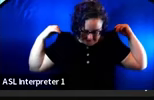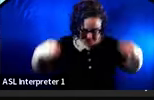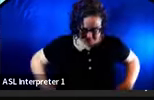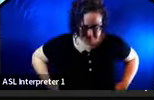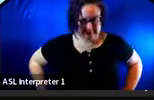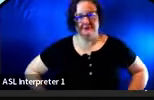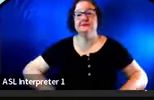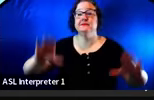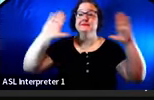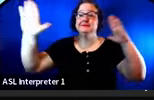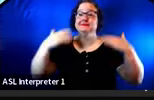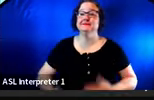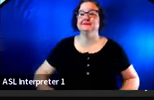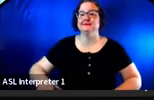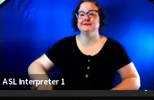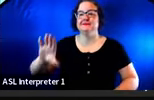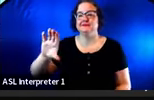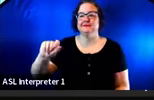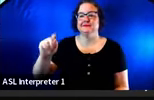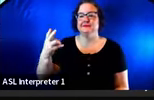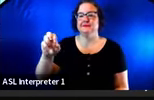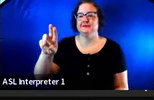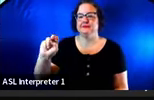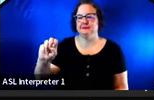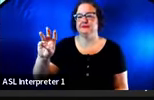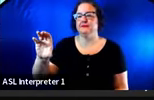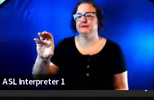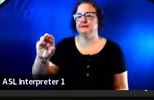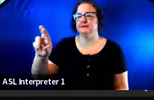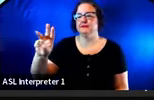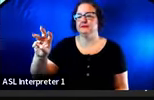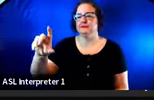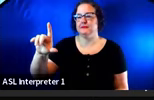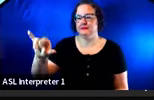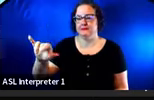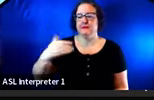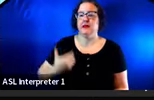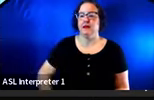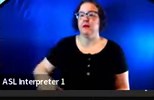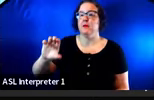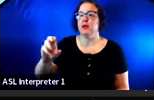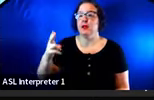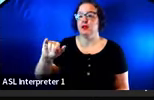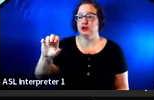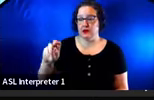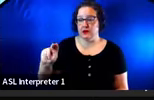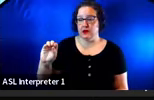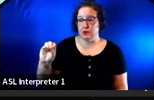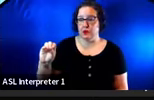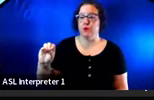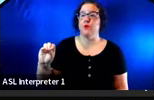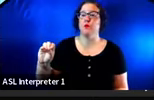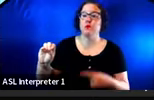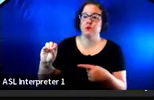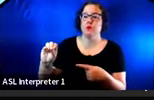Hello, my name is Catherine Crowley. I am a Chicanx woman in her 30s with